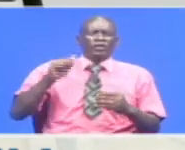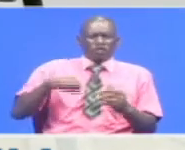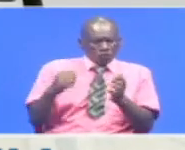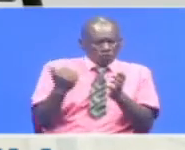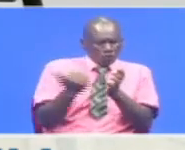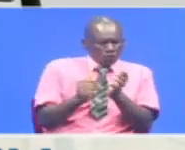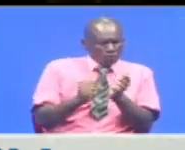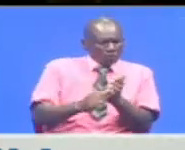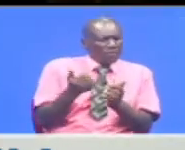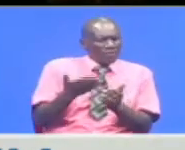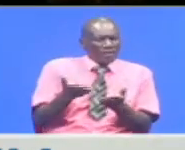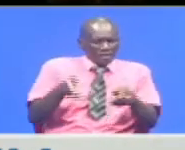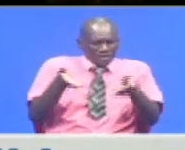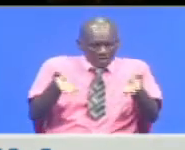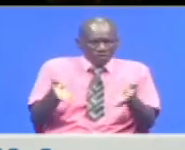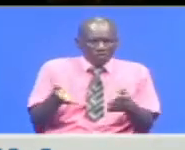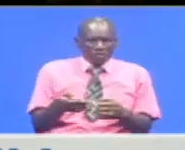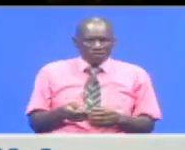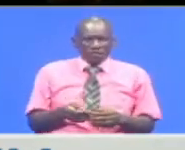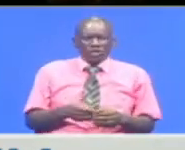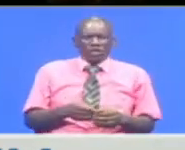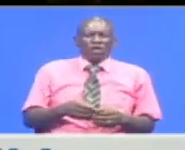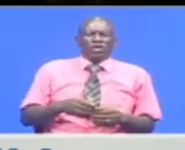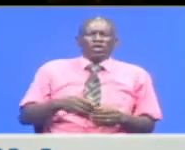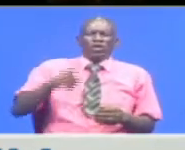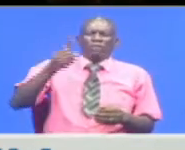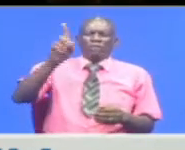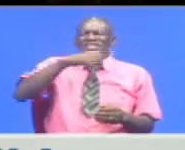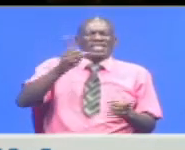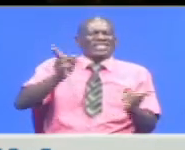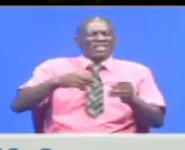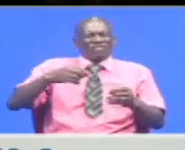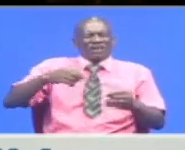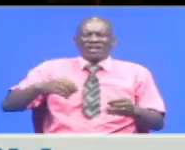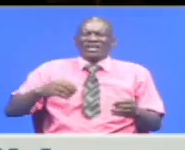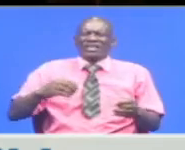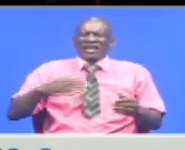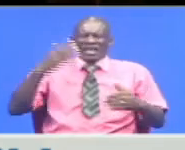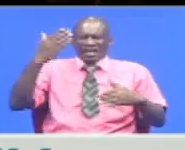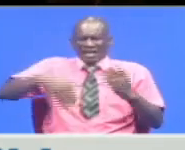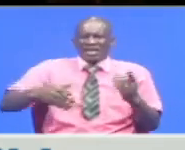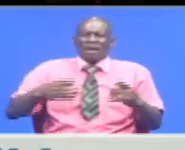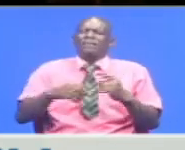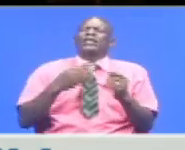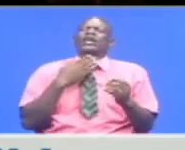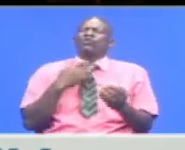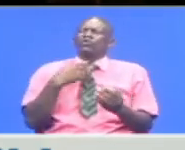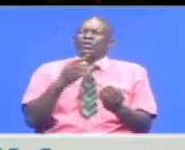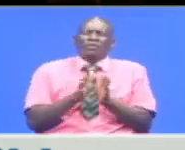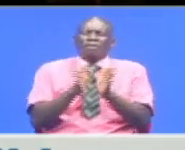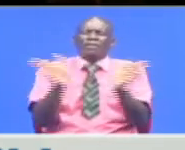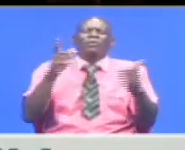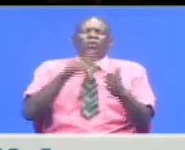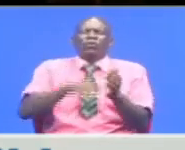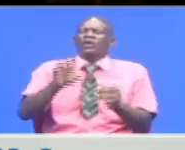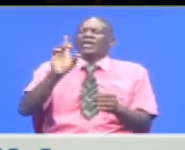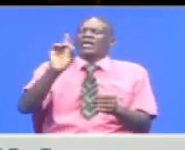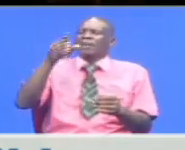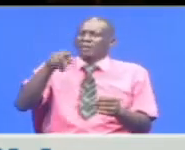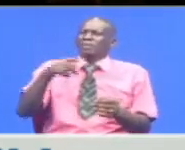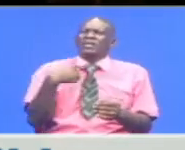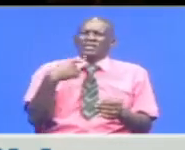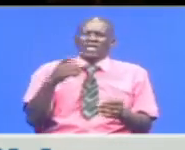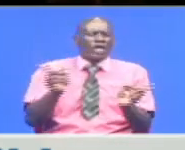wakati huu. Crime does not expire. But I need to tell the public that what the DPP said does not